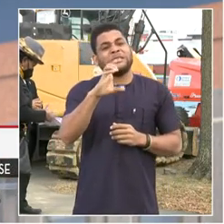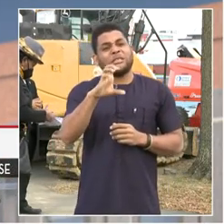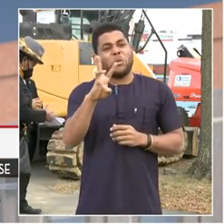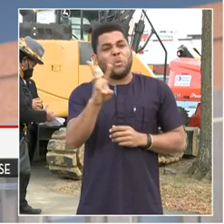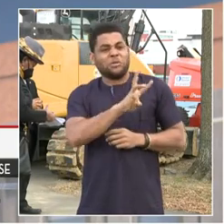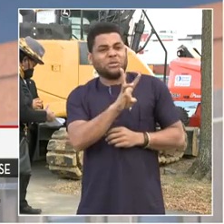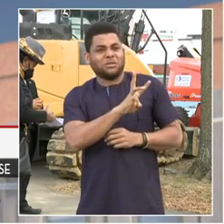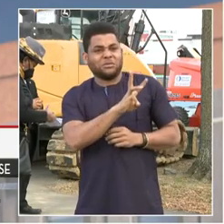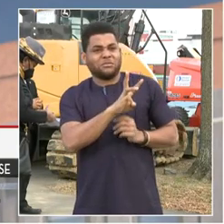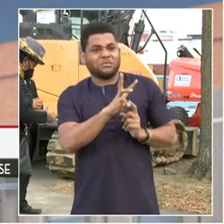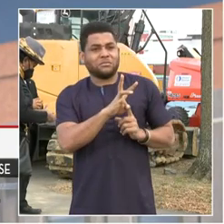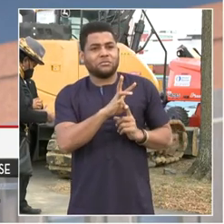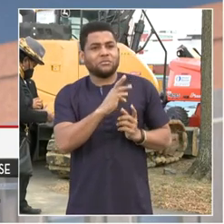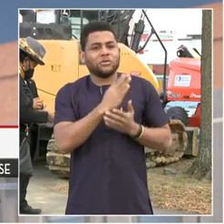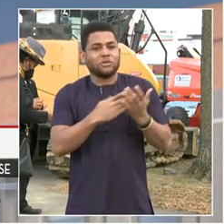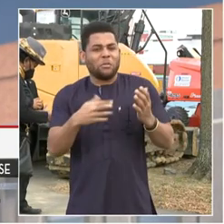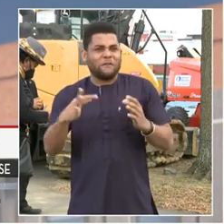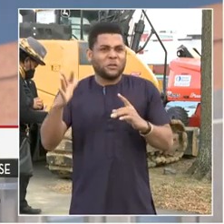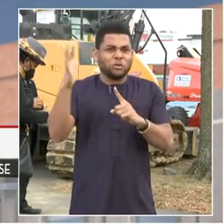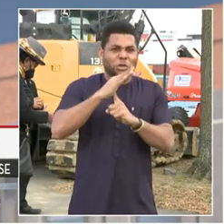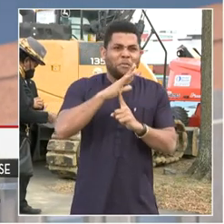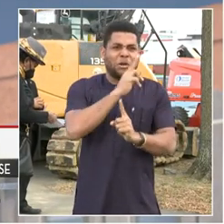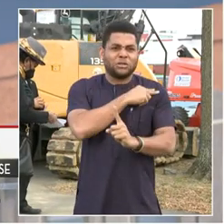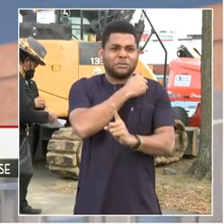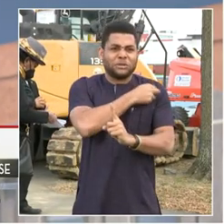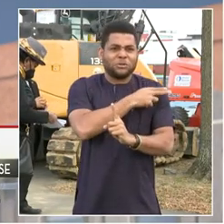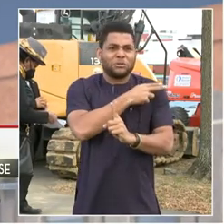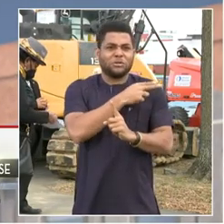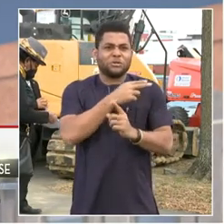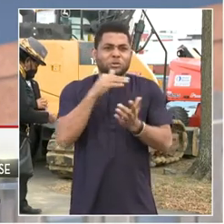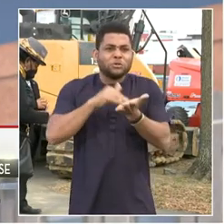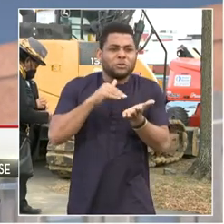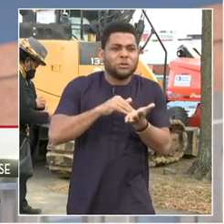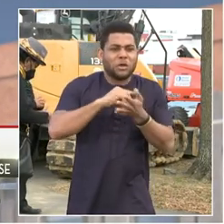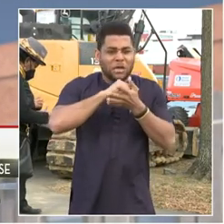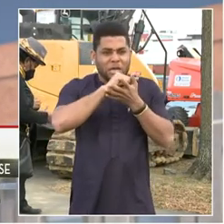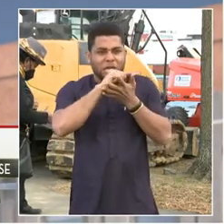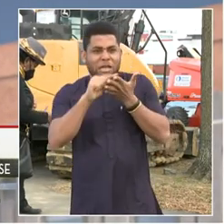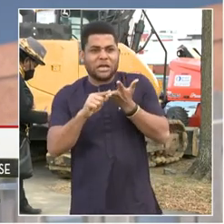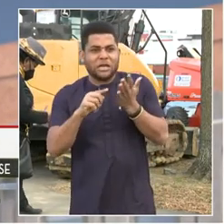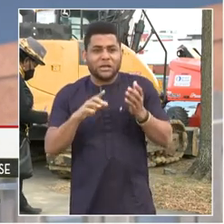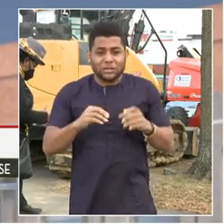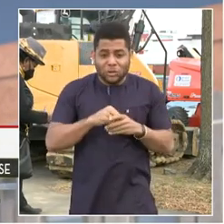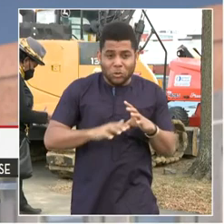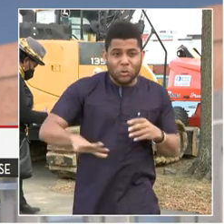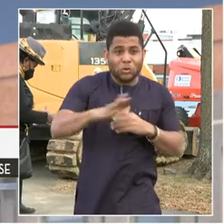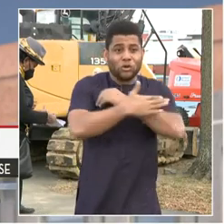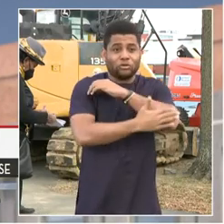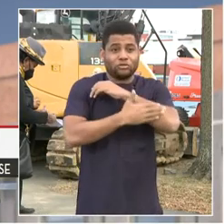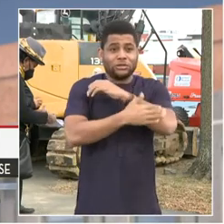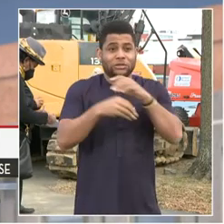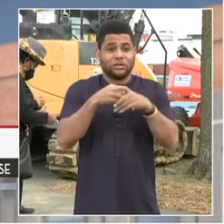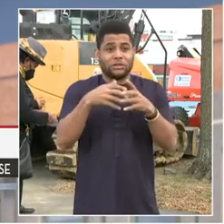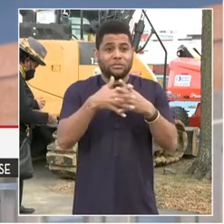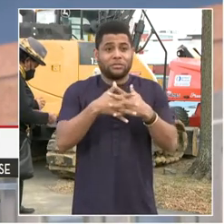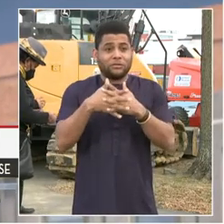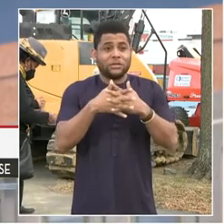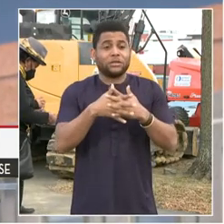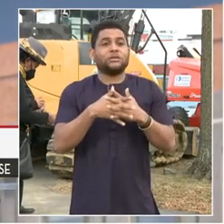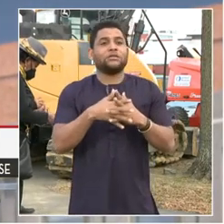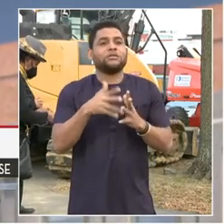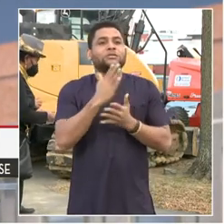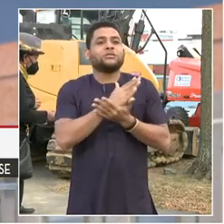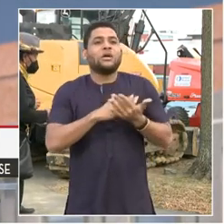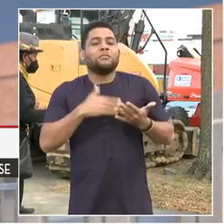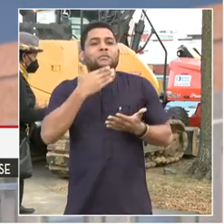of the finest healthcare facilities and services in the entire country, and some of the best health